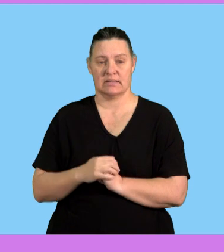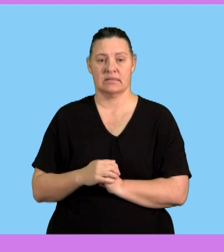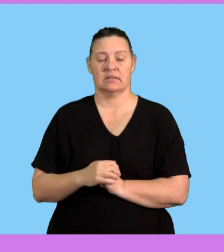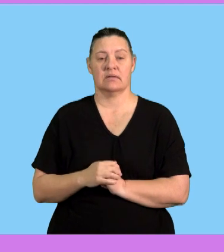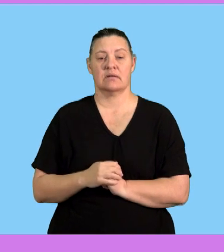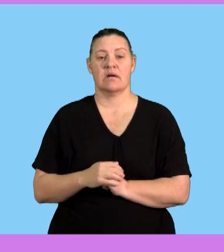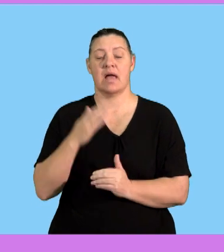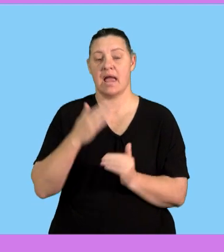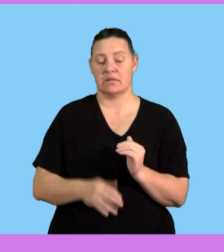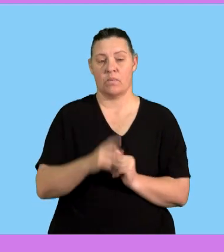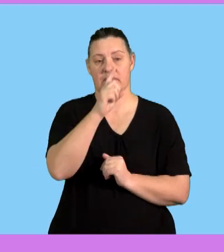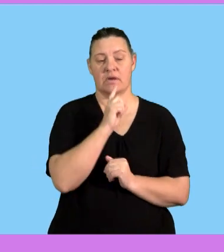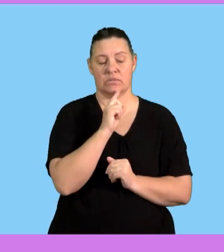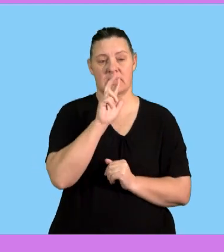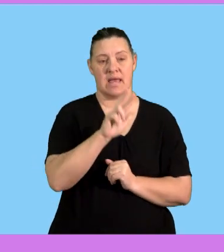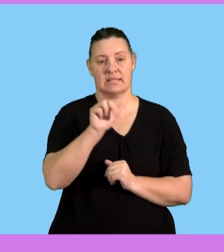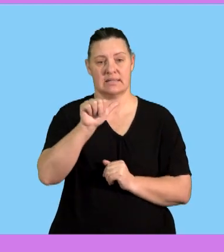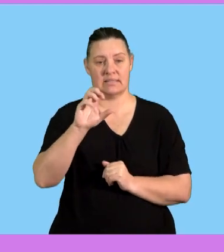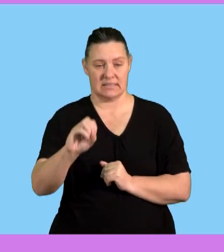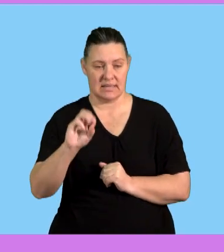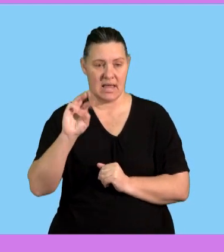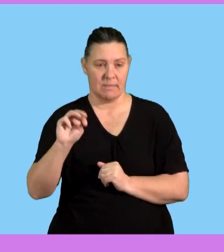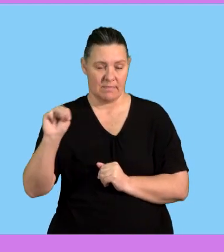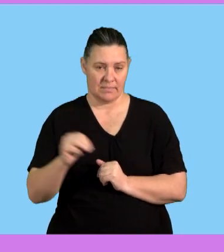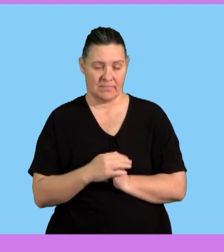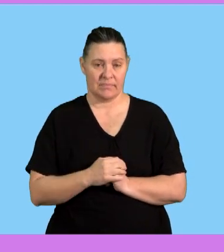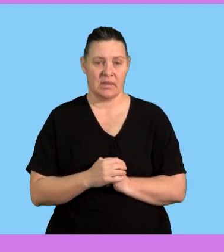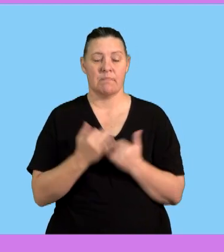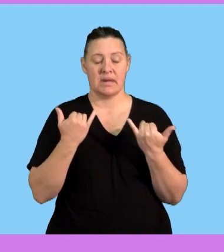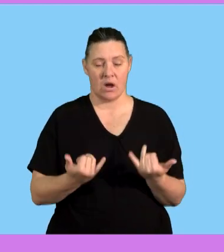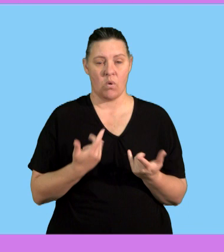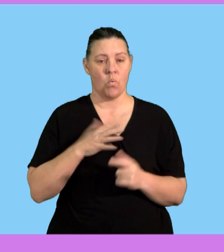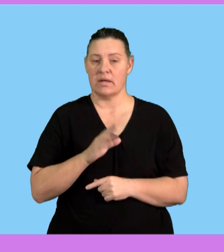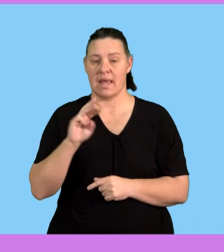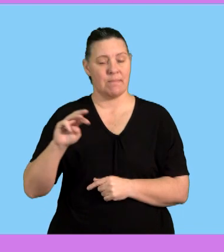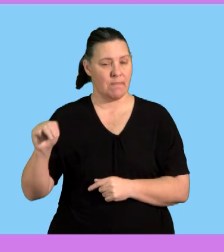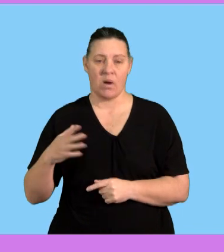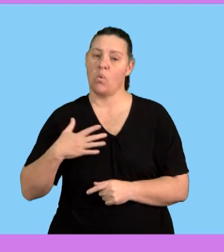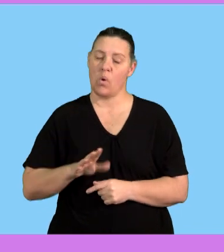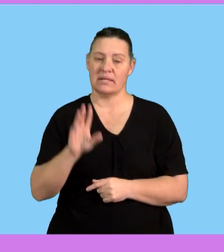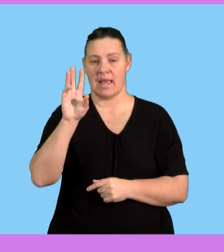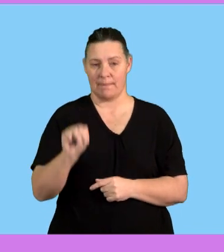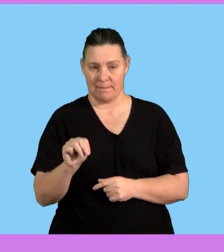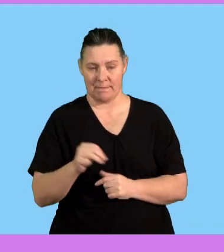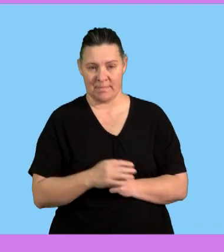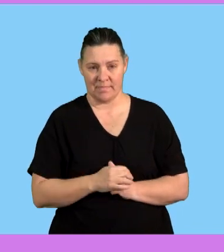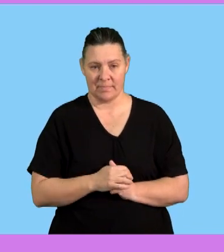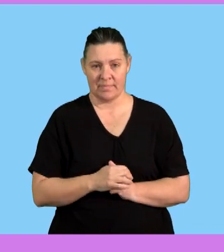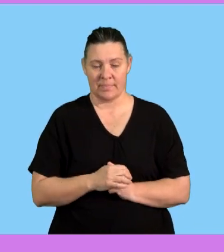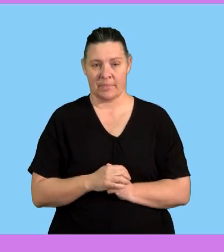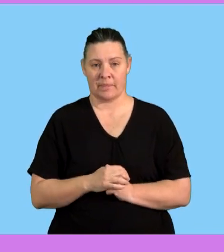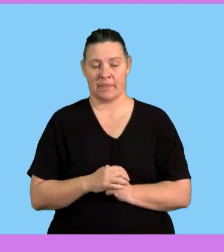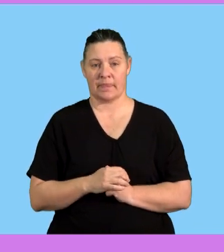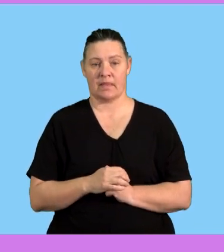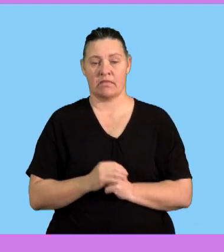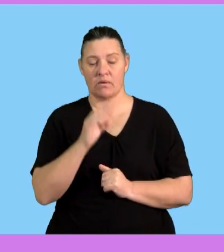ended with 1,860 millimeters. But remember, we must determine the height in meters. Then I